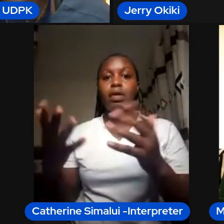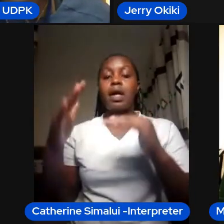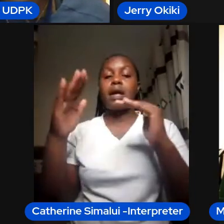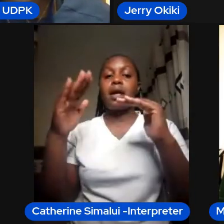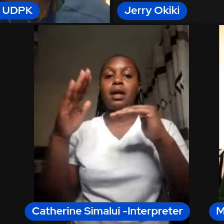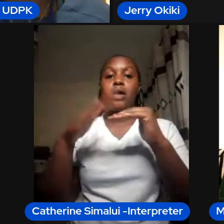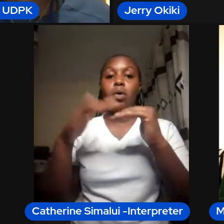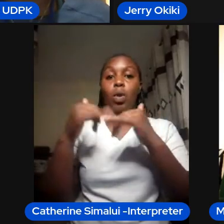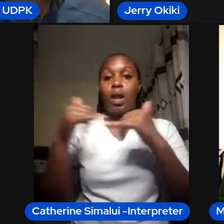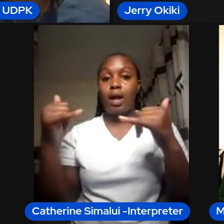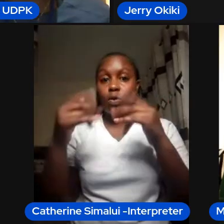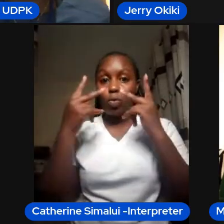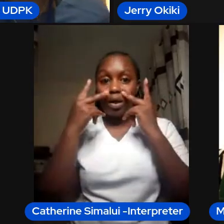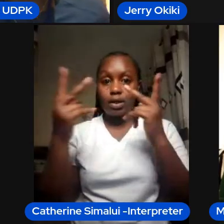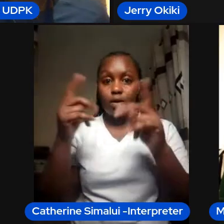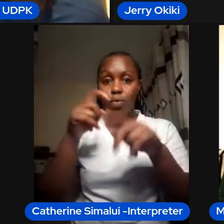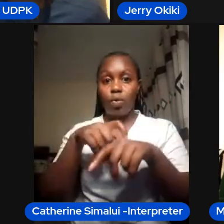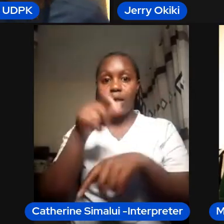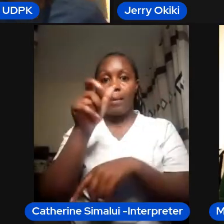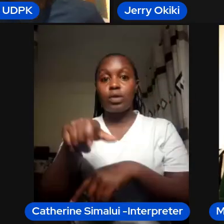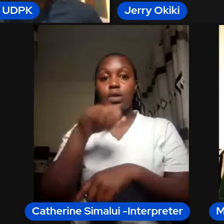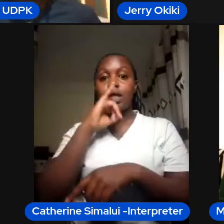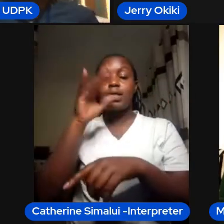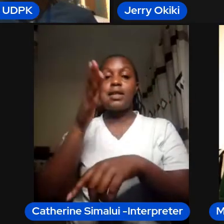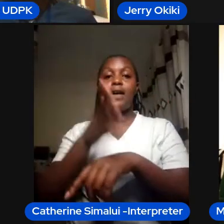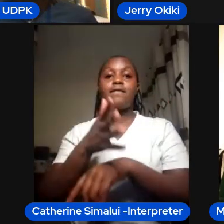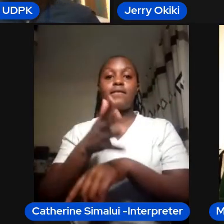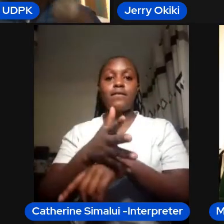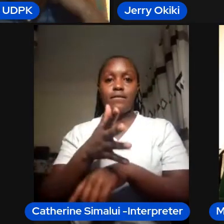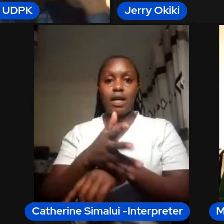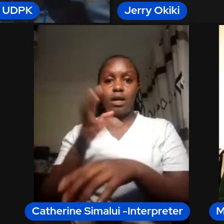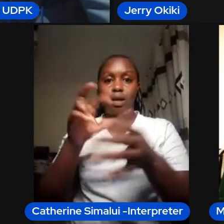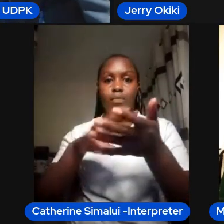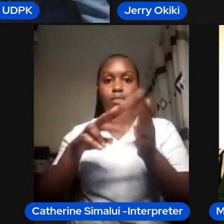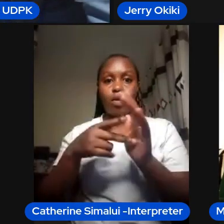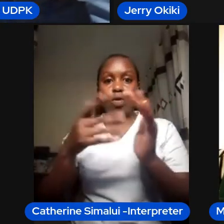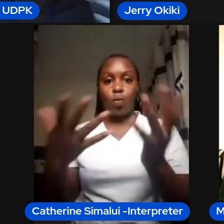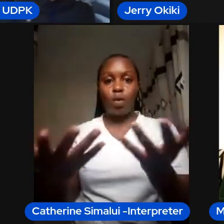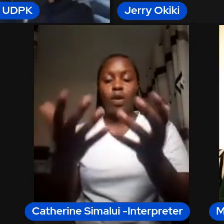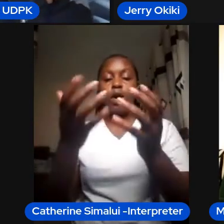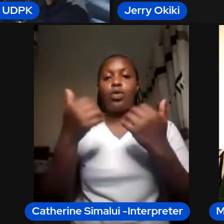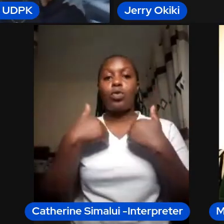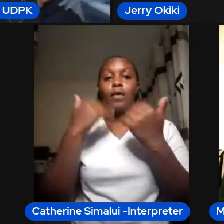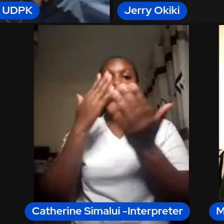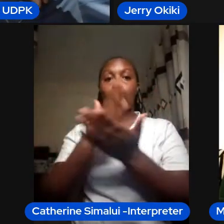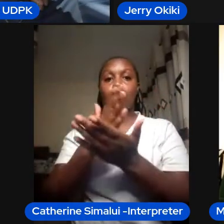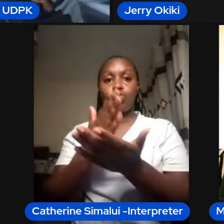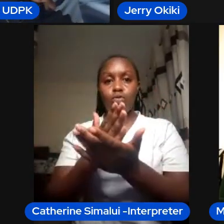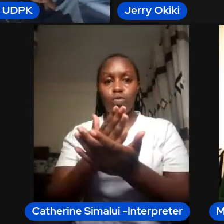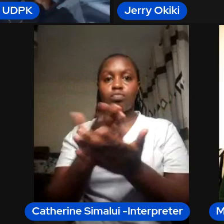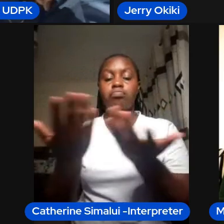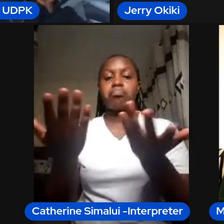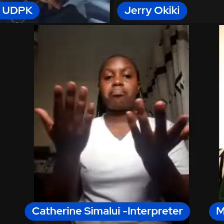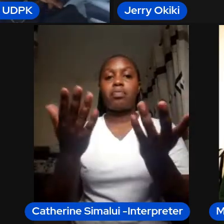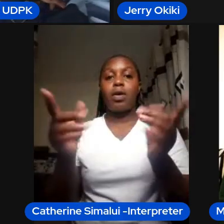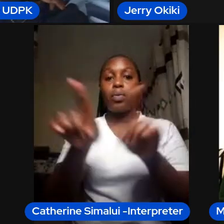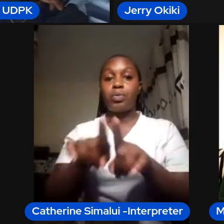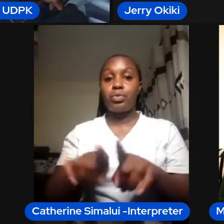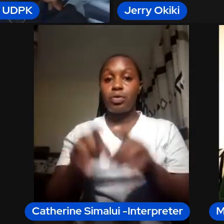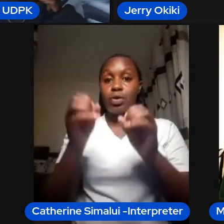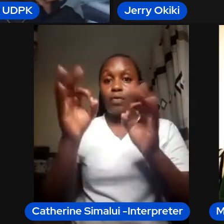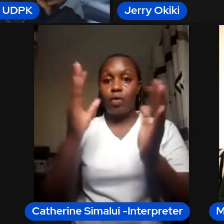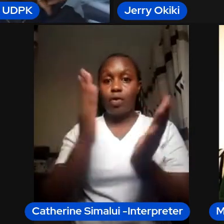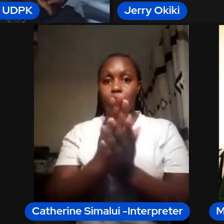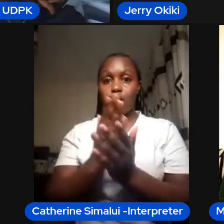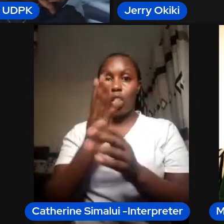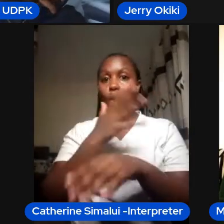see when someone has faked it. So you have to have true representation and be authentic. And if you're authentic, you can never lose